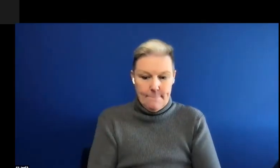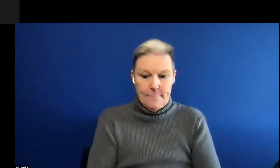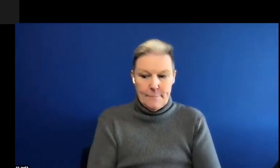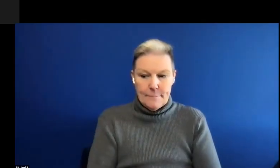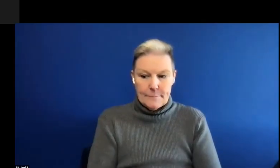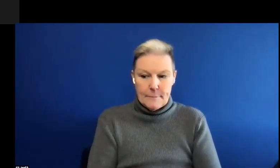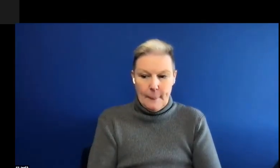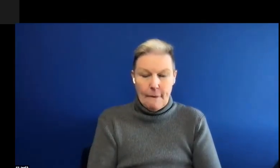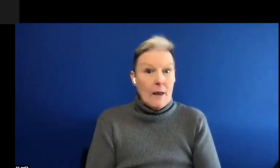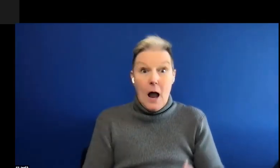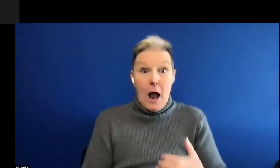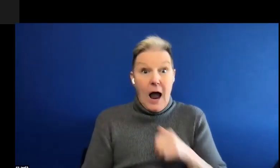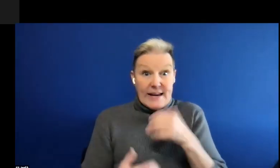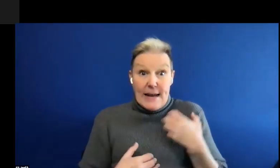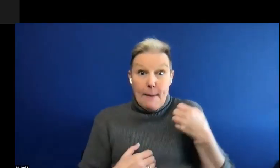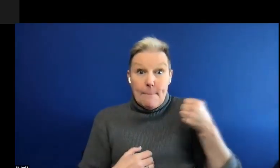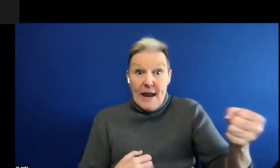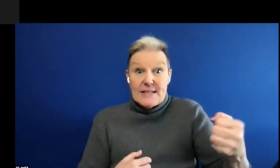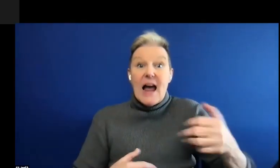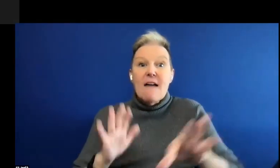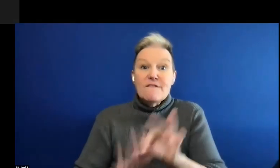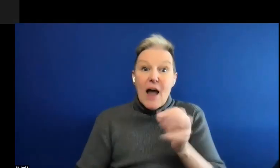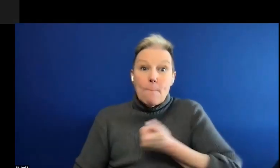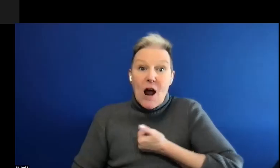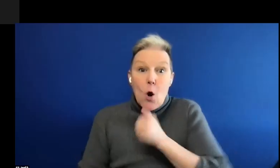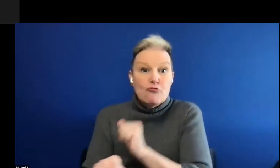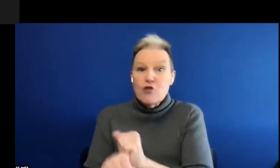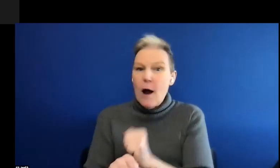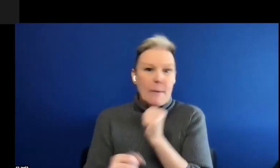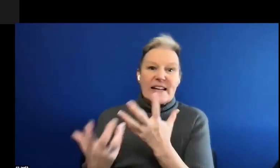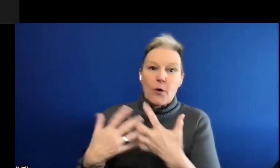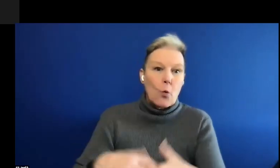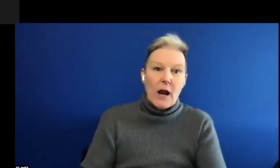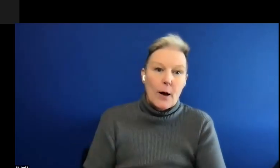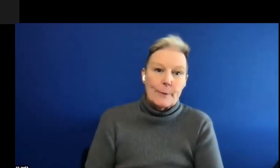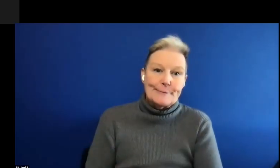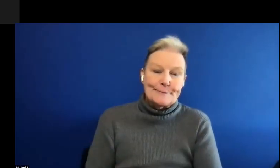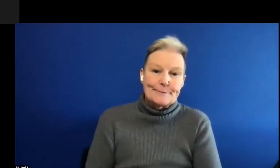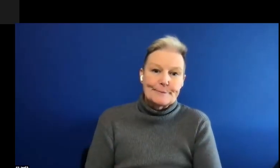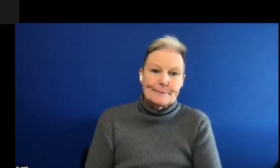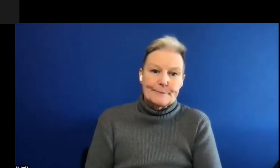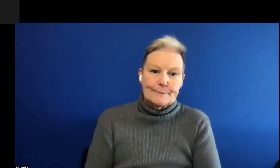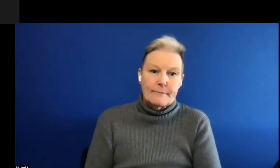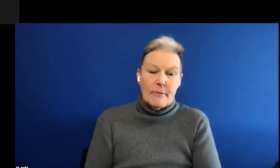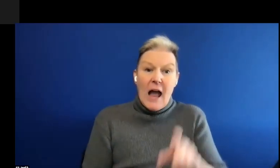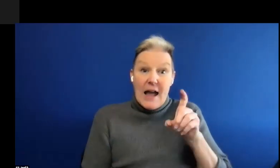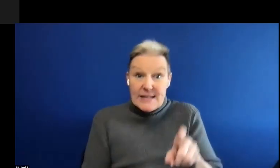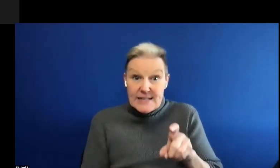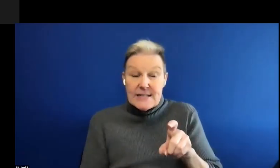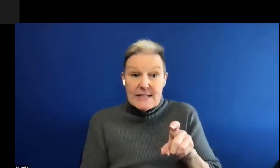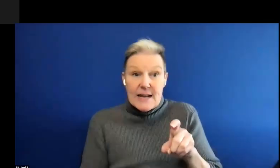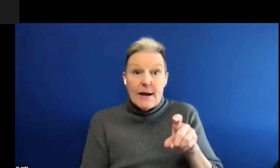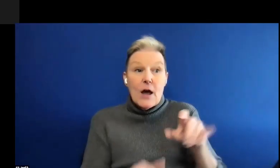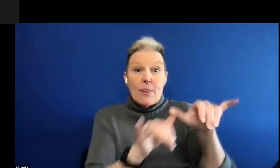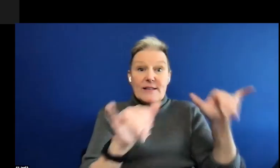I didn't get placed. I found my own job, and it did not work out. And I need this system